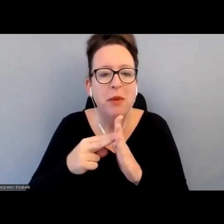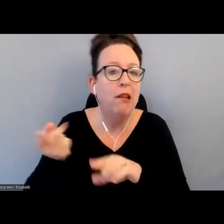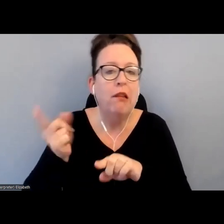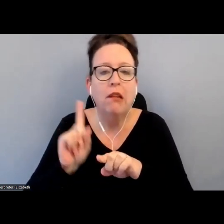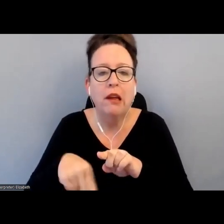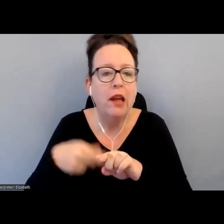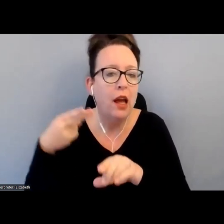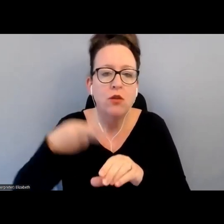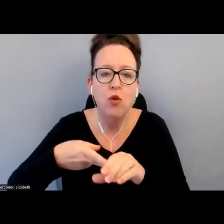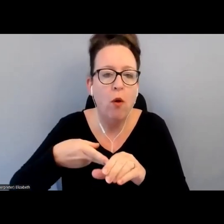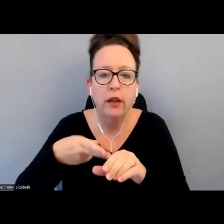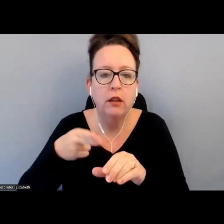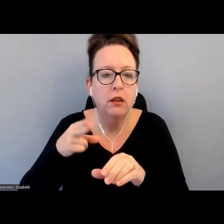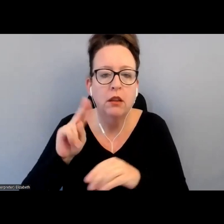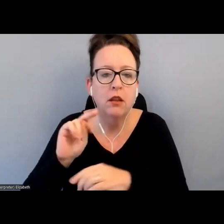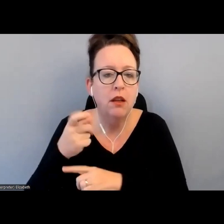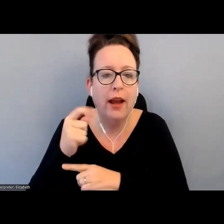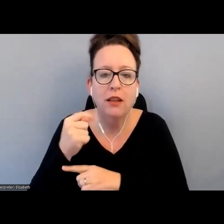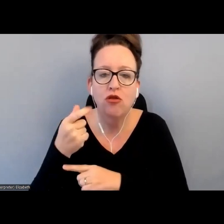ineligible for NextGen.